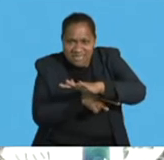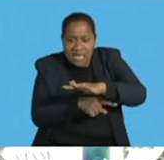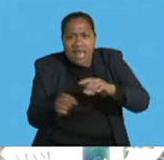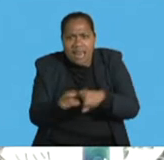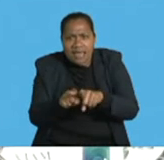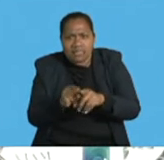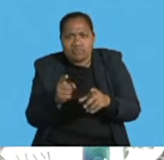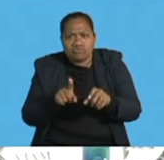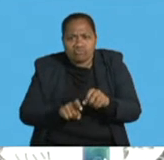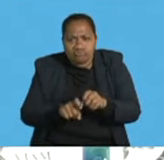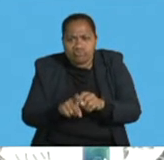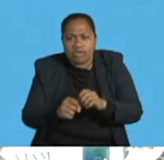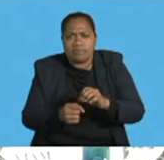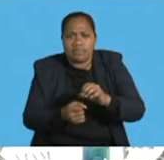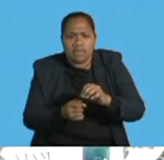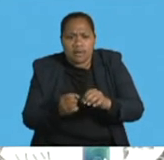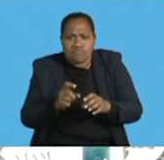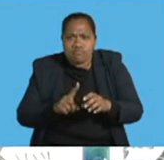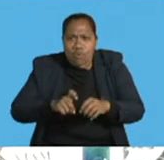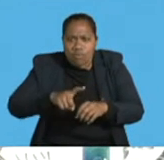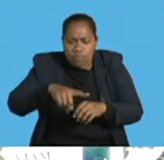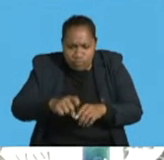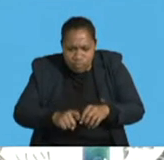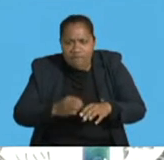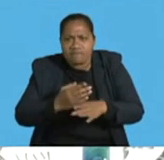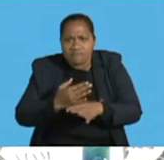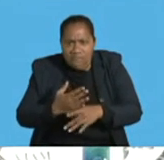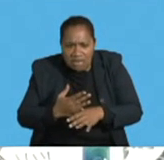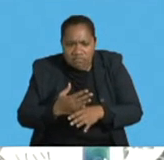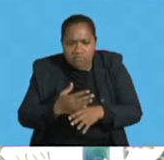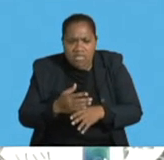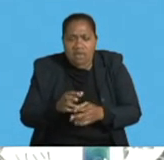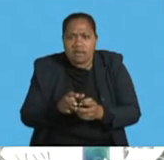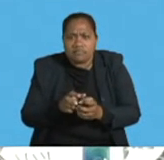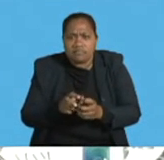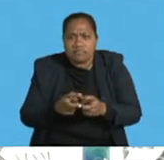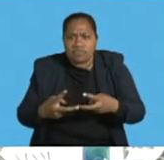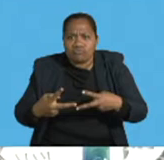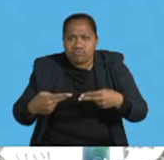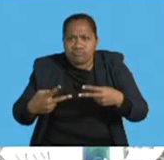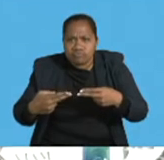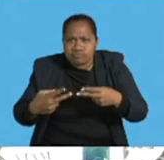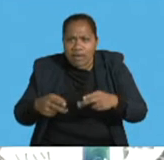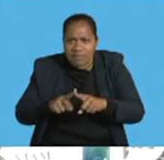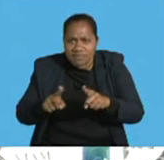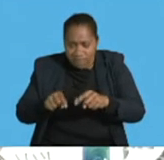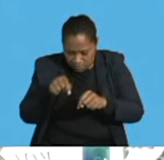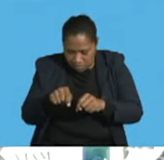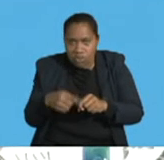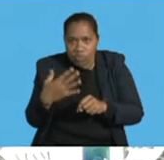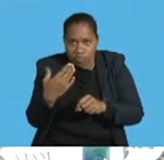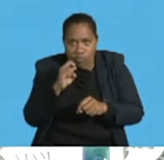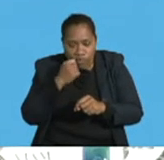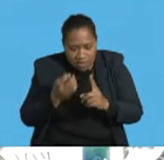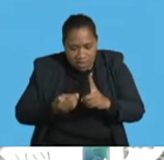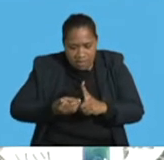sandfish, freshwater prawn, tilapia, giant crab, and fish fin. The development of this